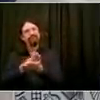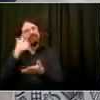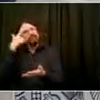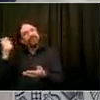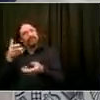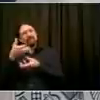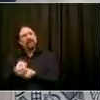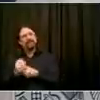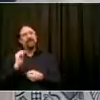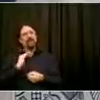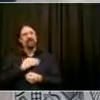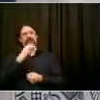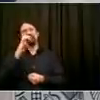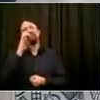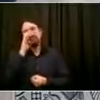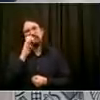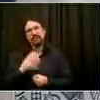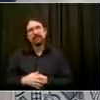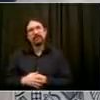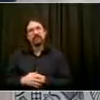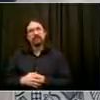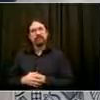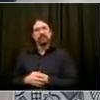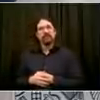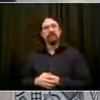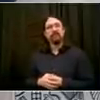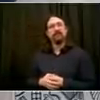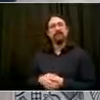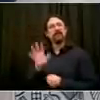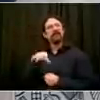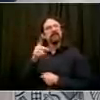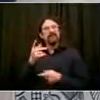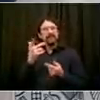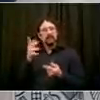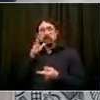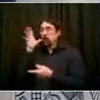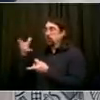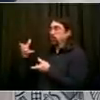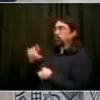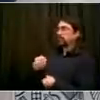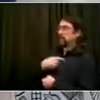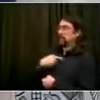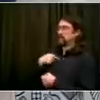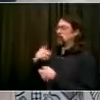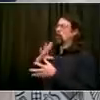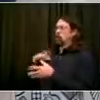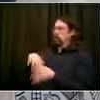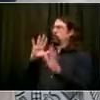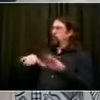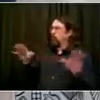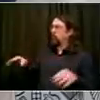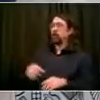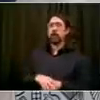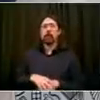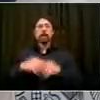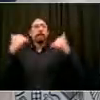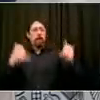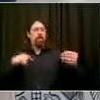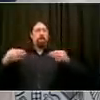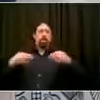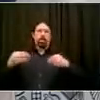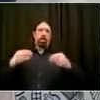is because, unfortunately, this second wave has been bearing down on us. That's not a fiction, that's a fact. And the 3% is a very real